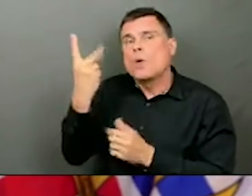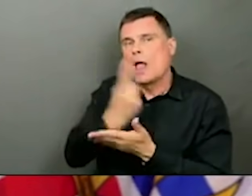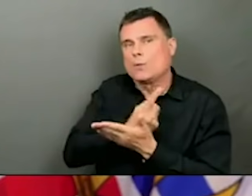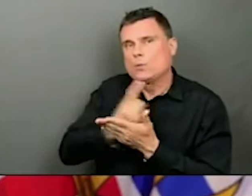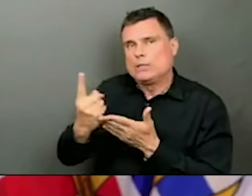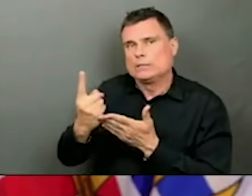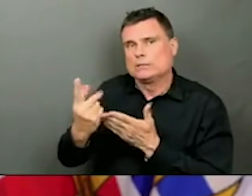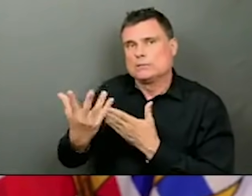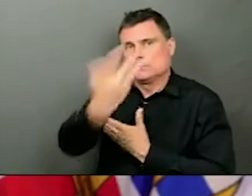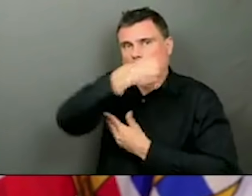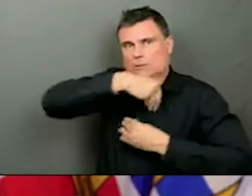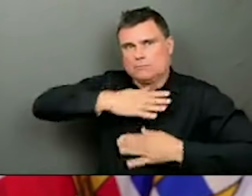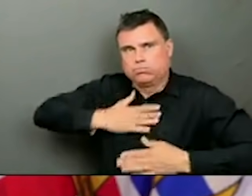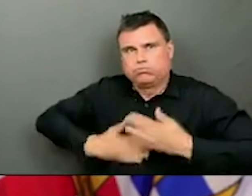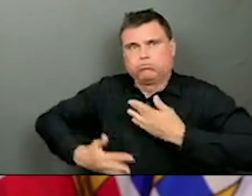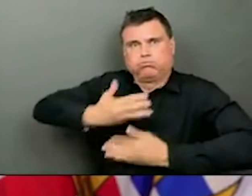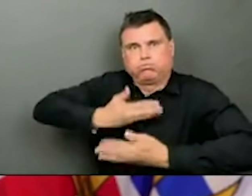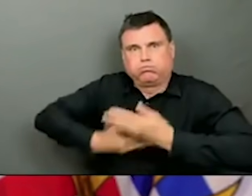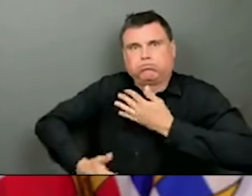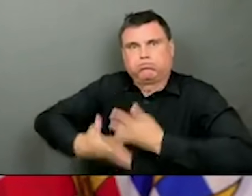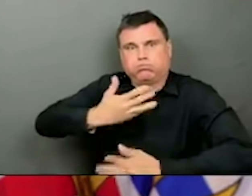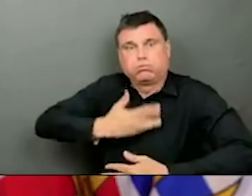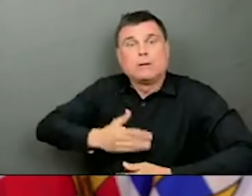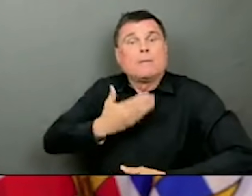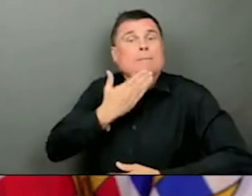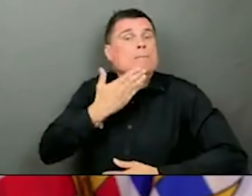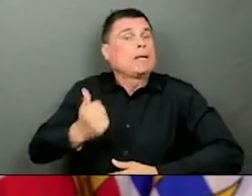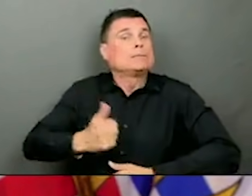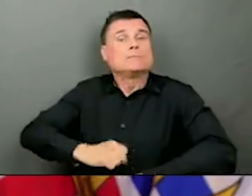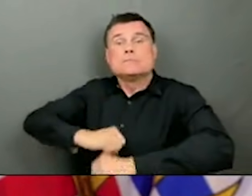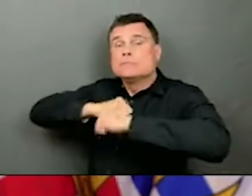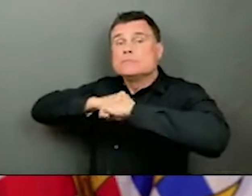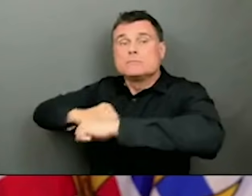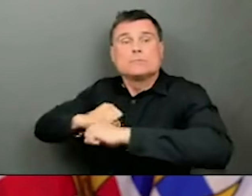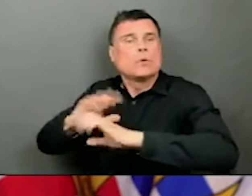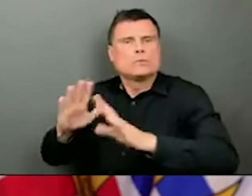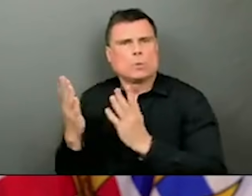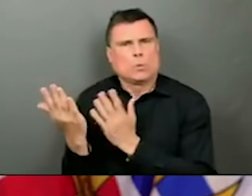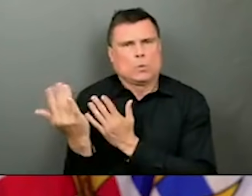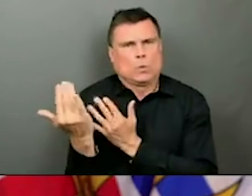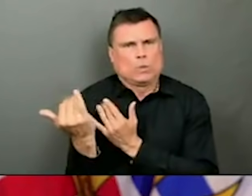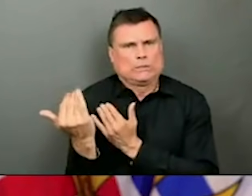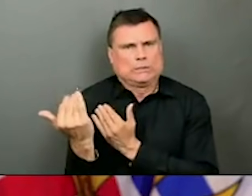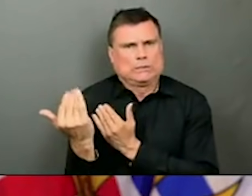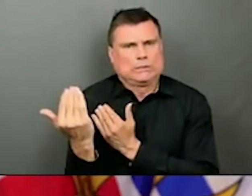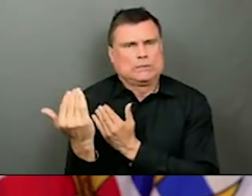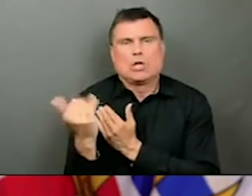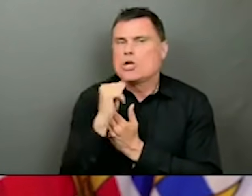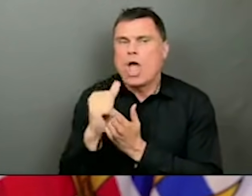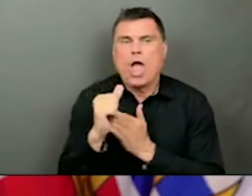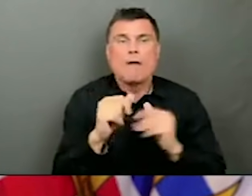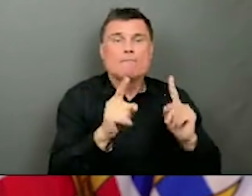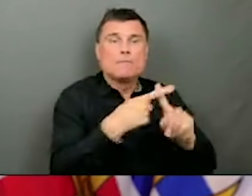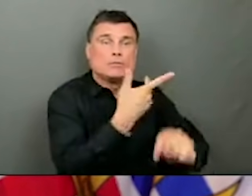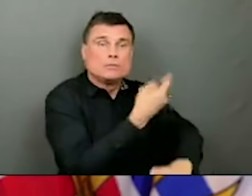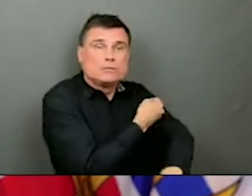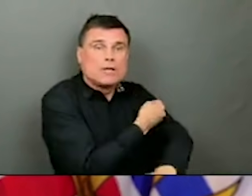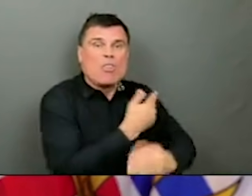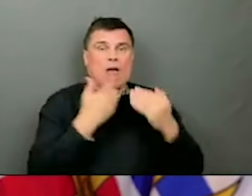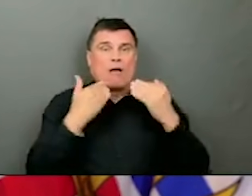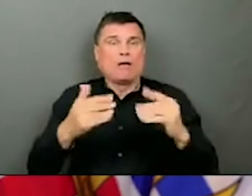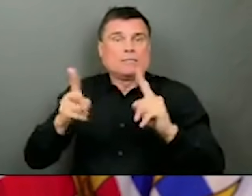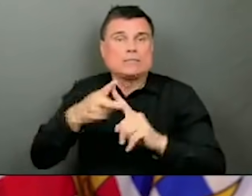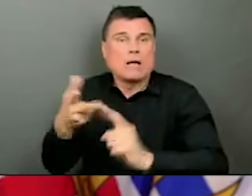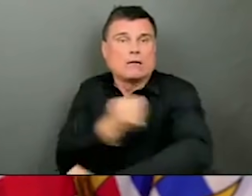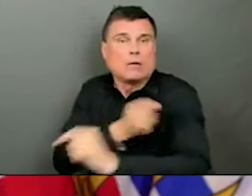from the vaccine, and that is the way that our immune system develops both our antibody protection